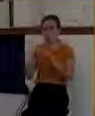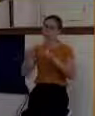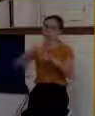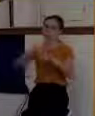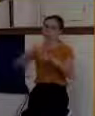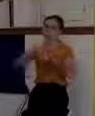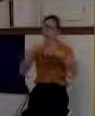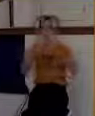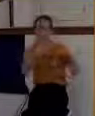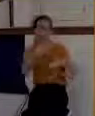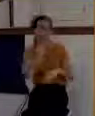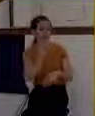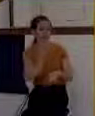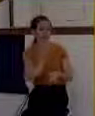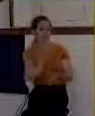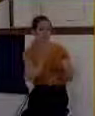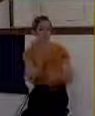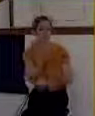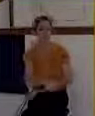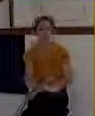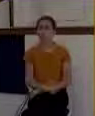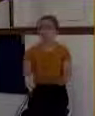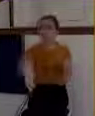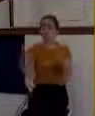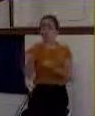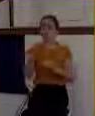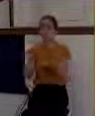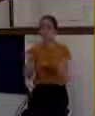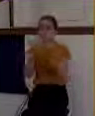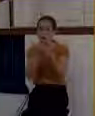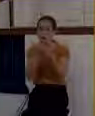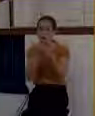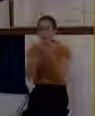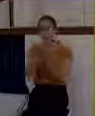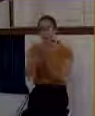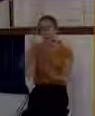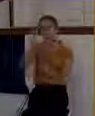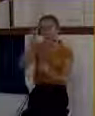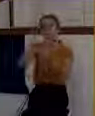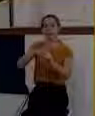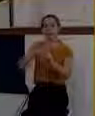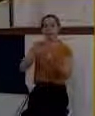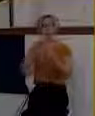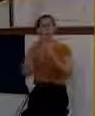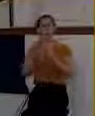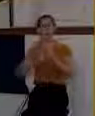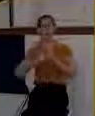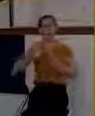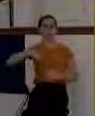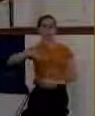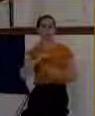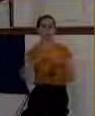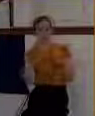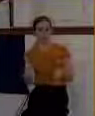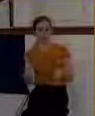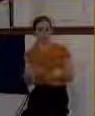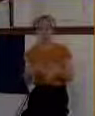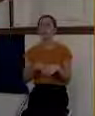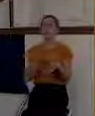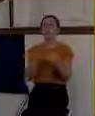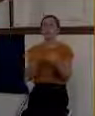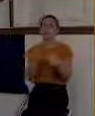really where we want to apply it to us. This is what I call the spiritual application. We saw a specific command. We saw a subtle temptation. We saw